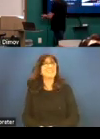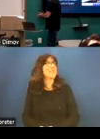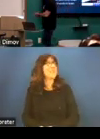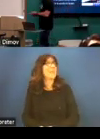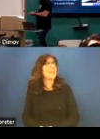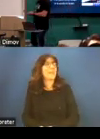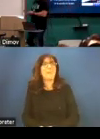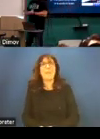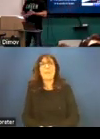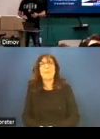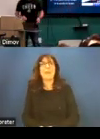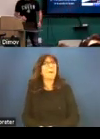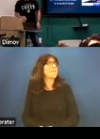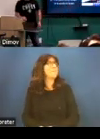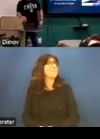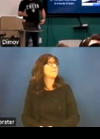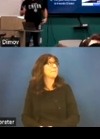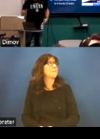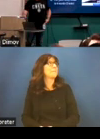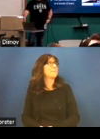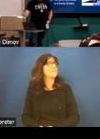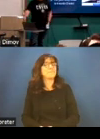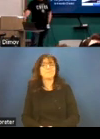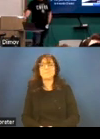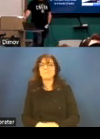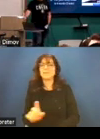Single words. Yeah, just single words.